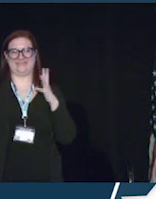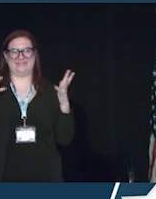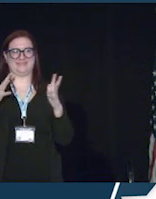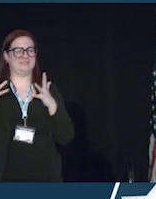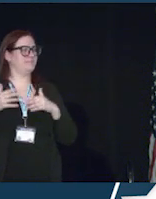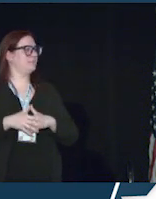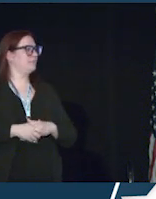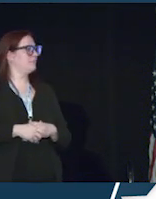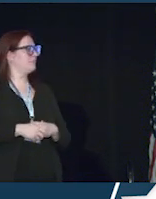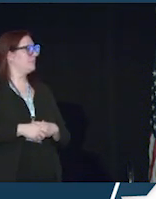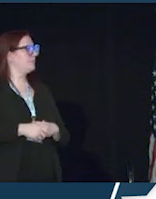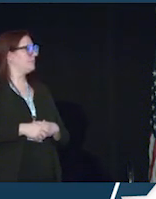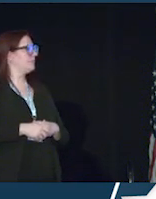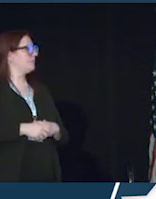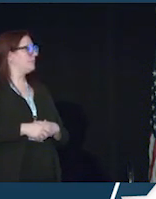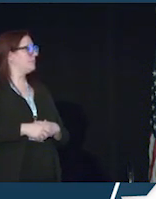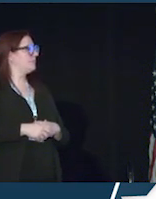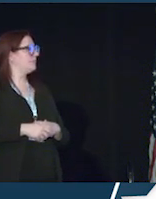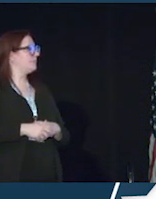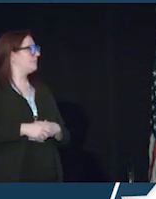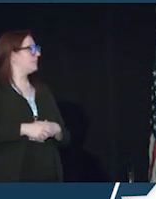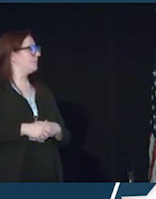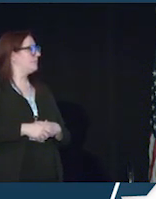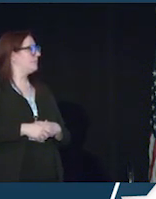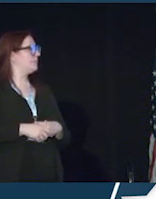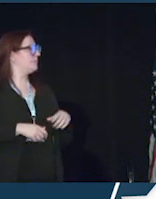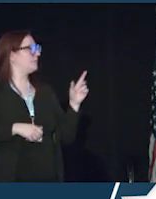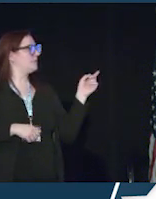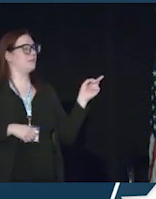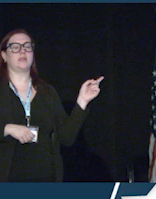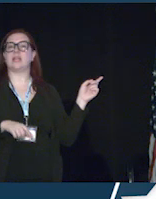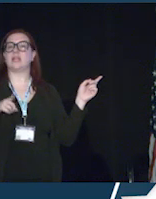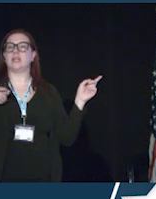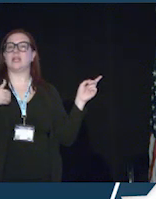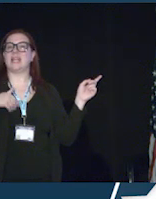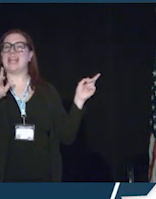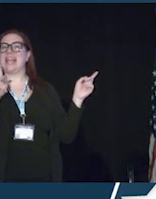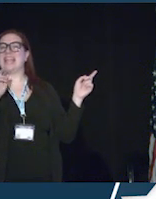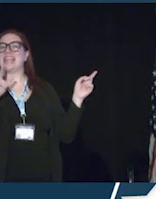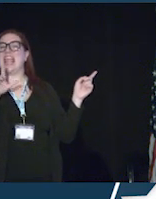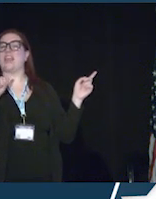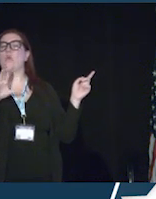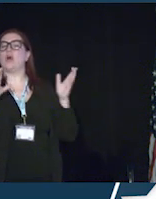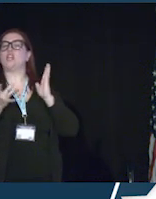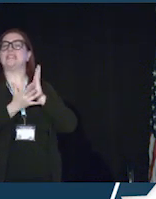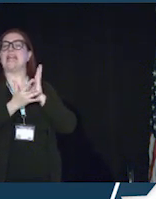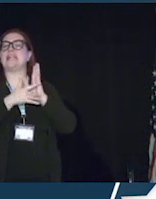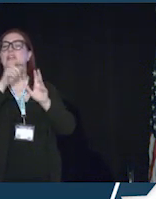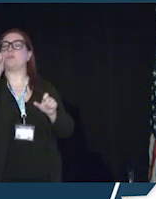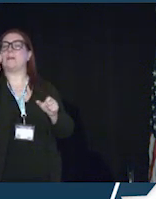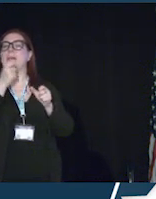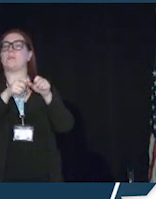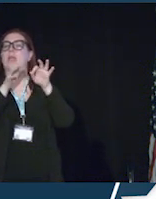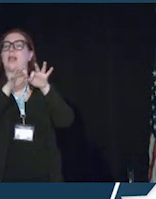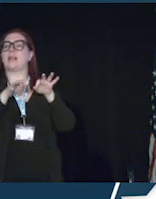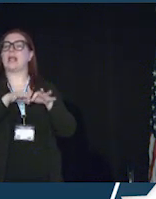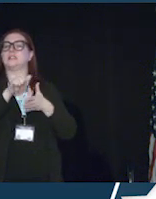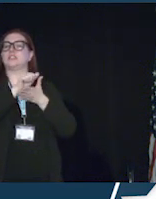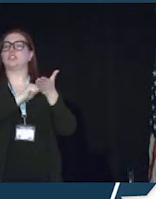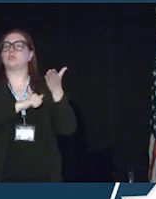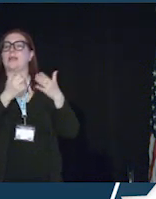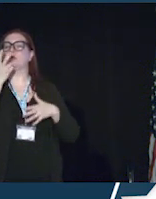And Kayla, to piggyback on that, what are your techniques for remembering lines in a script